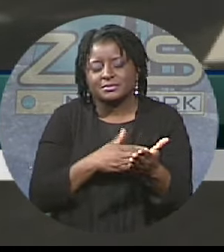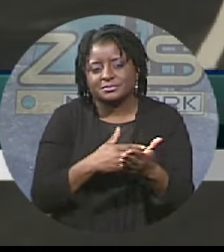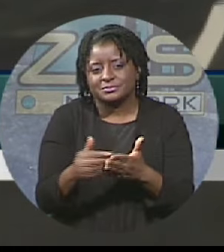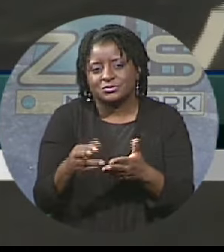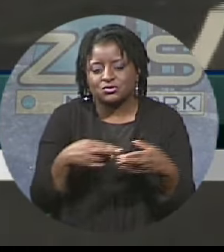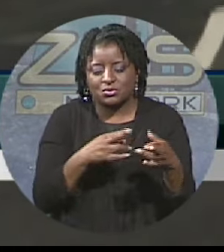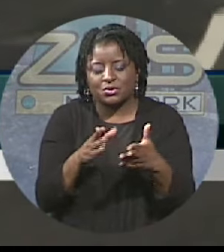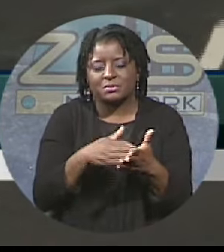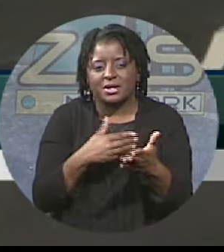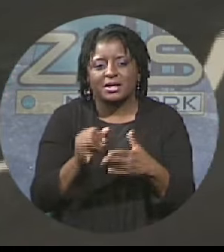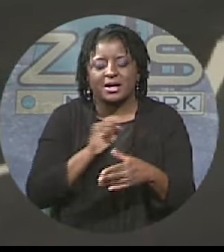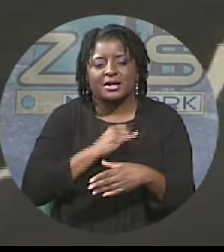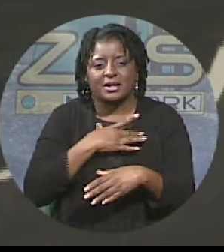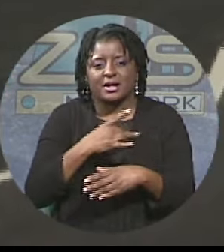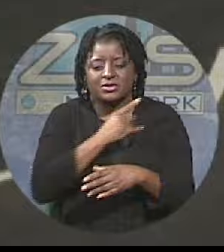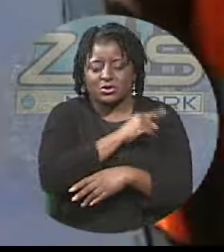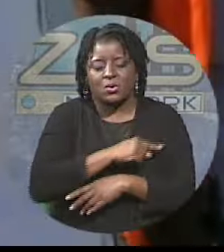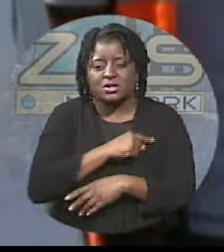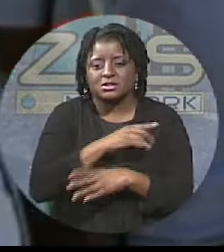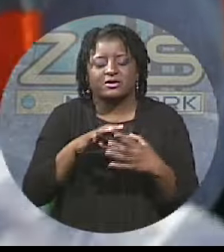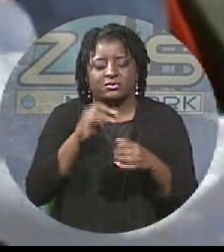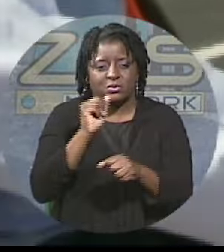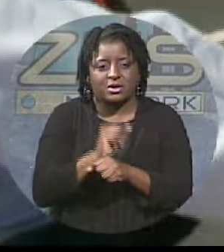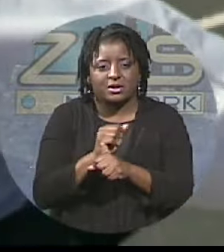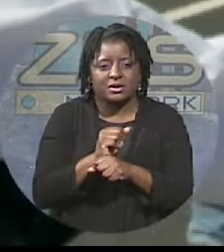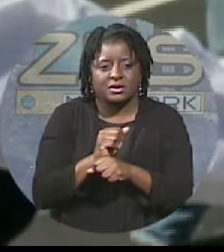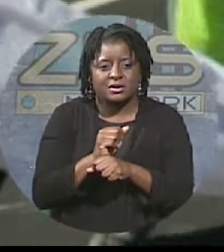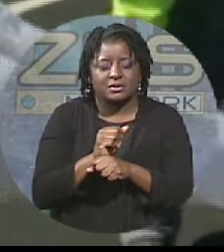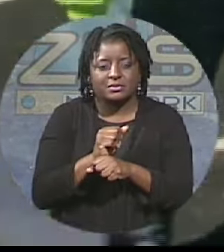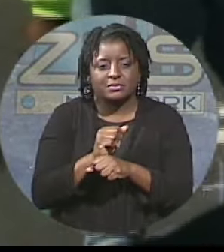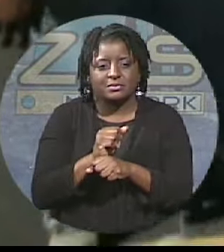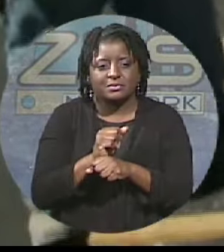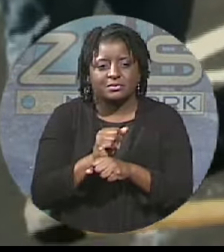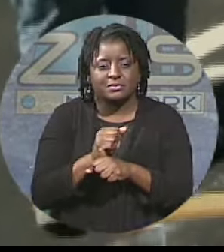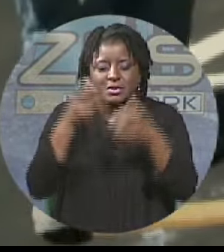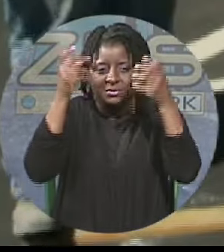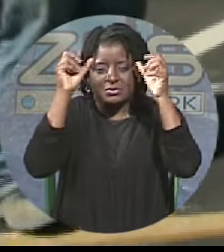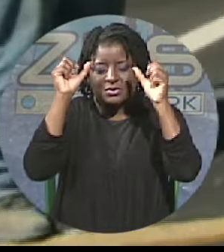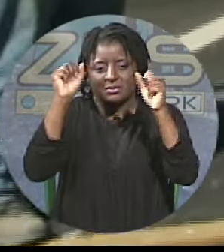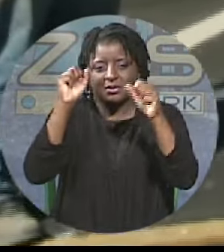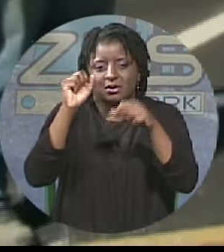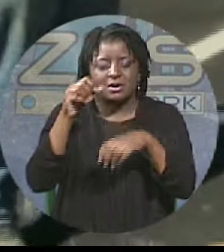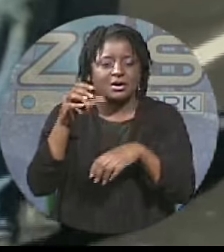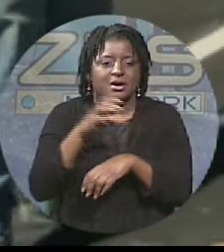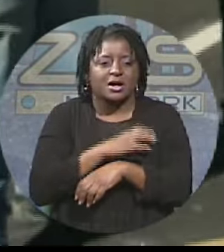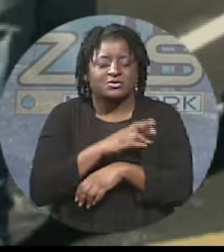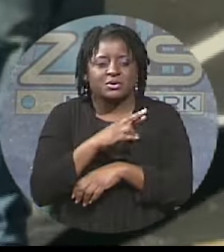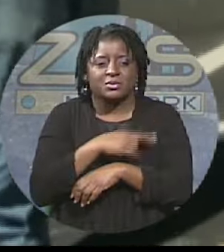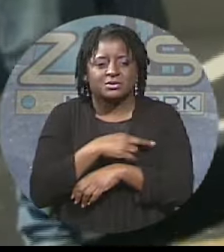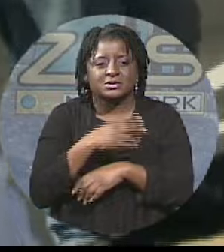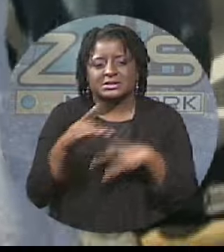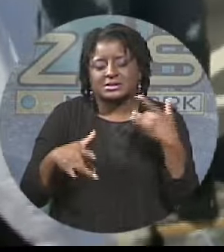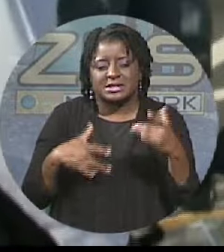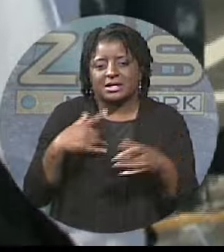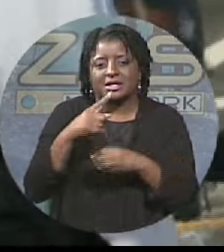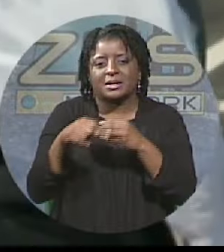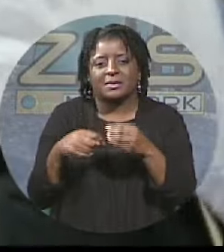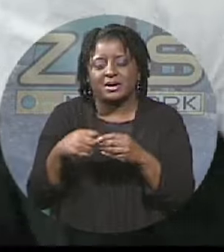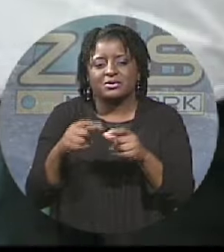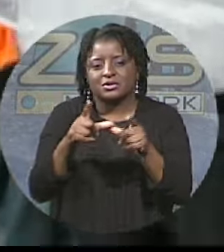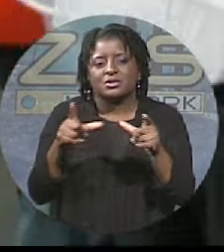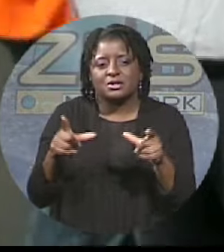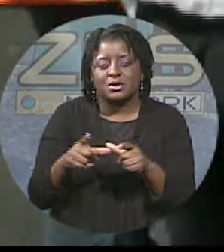very impressed with the quality of work that I see as it is. Premier Cartwright Robinson says she is excited about the local component to provide training for natives. Well, I